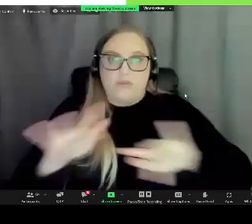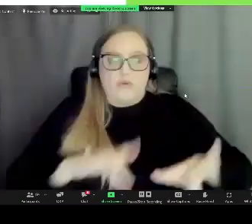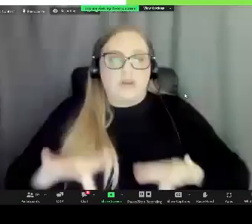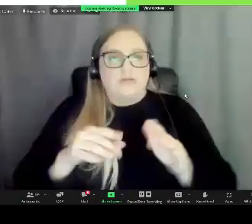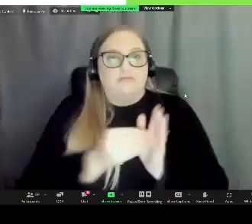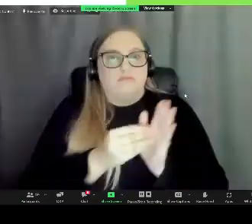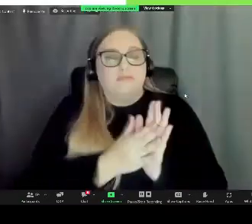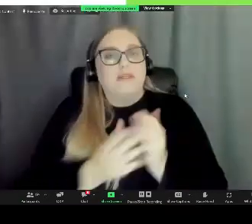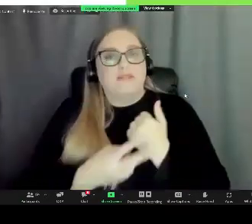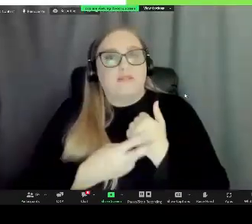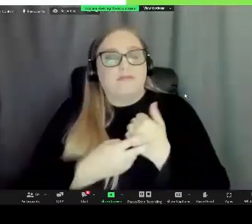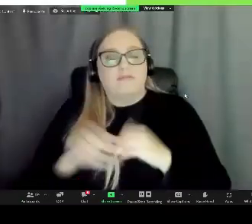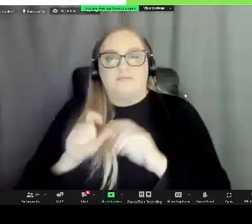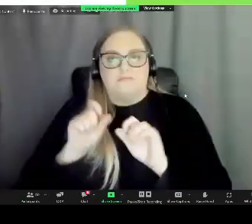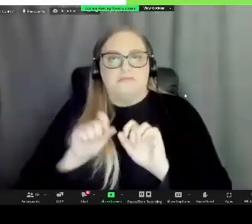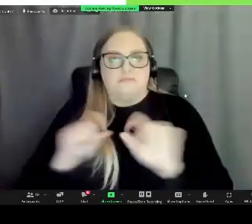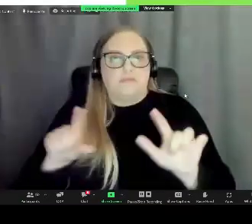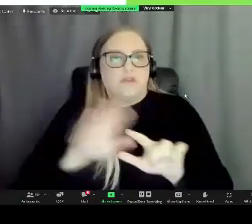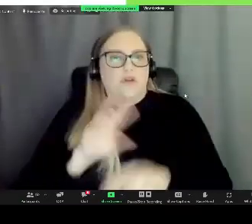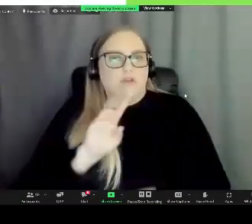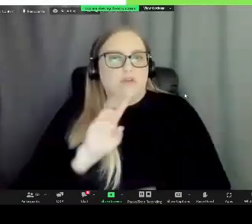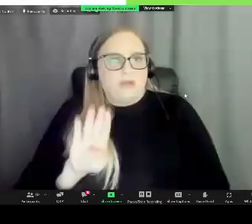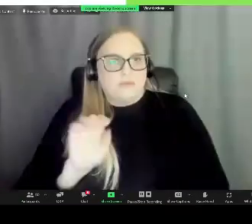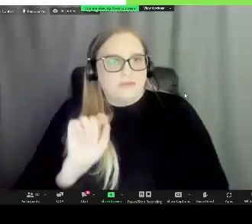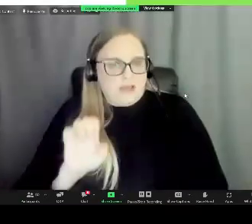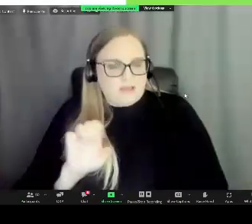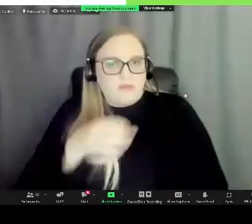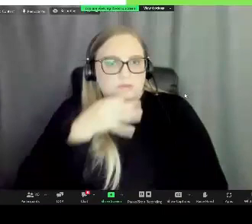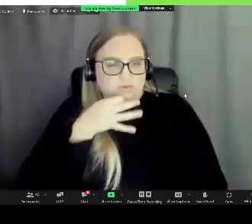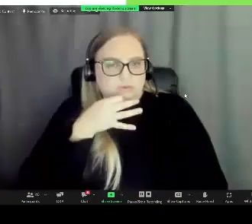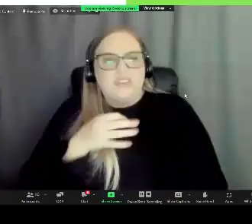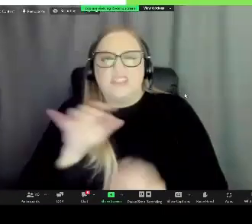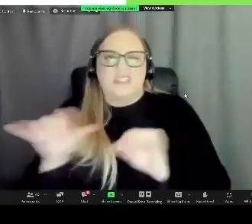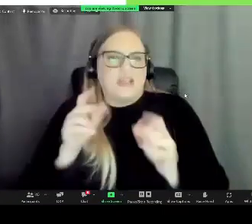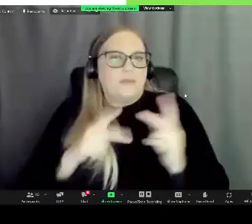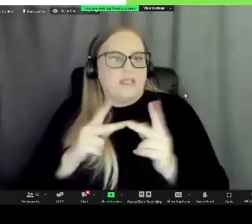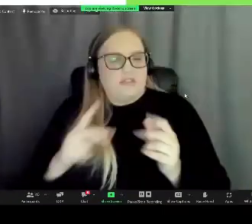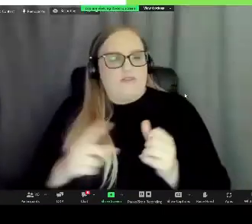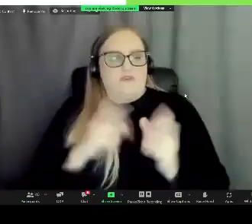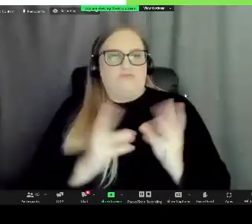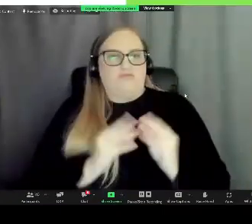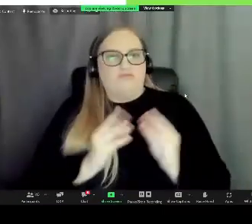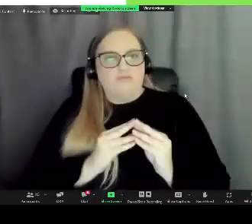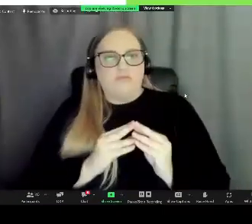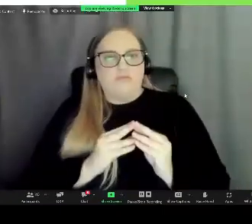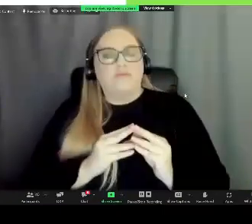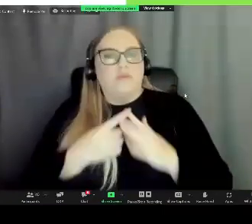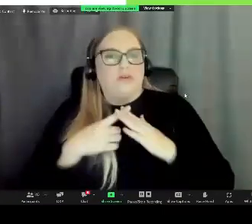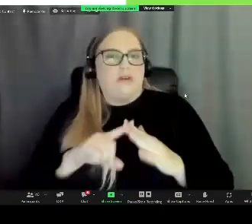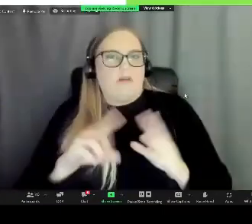on our website in due course on the same place that you can currently find the first installment, the kickoff webinar series, which is also on our